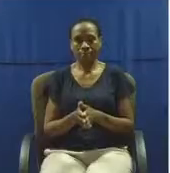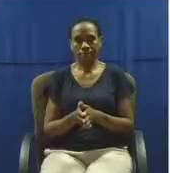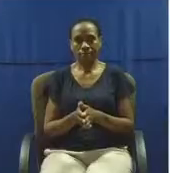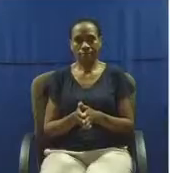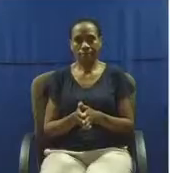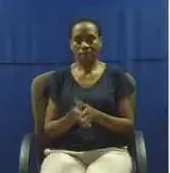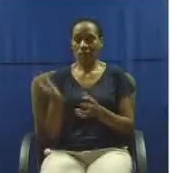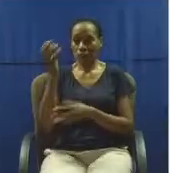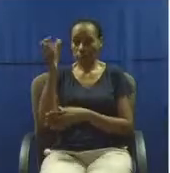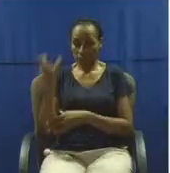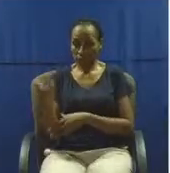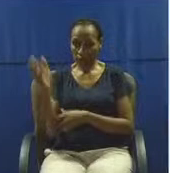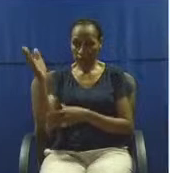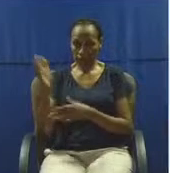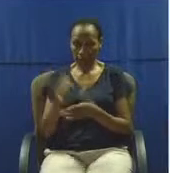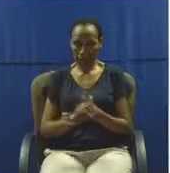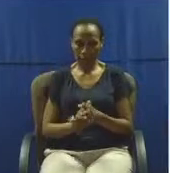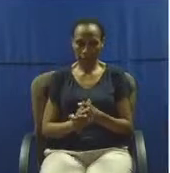Honourable Speaker,